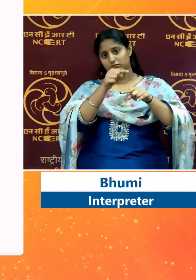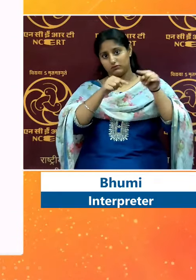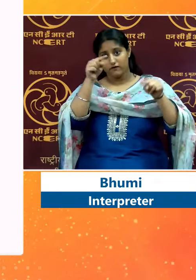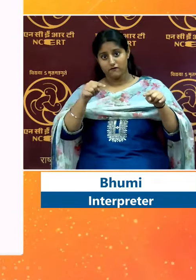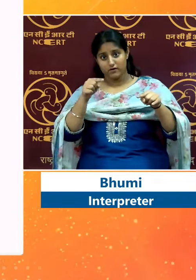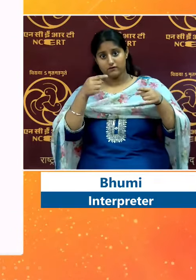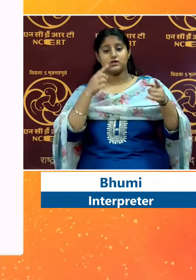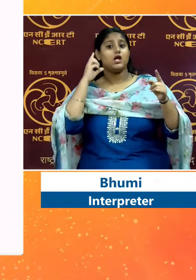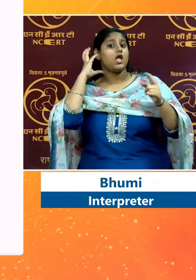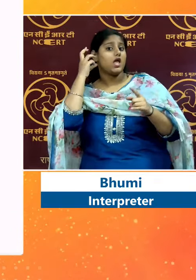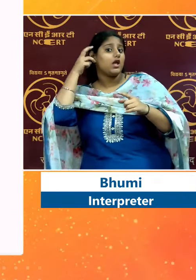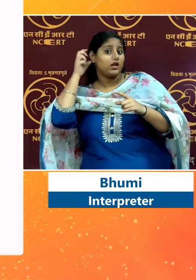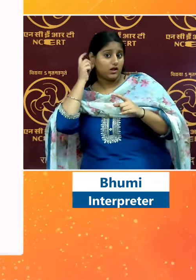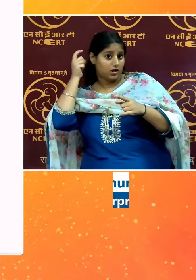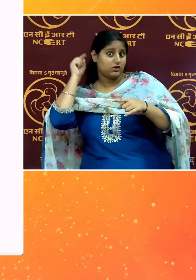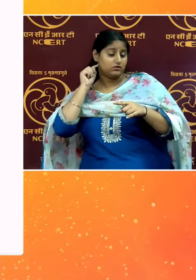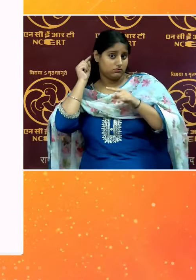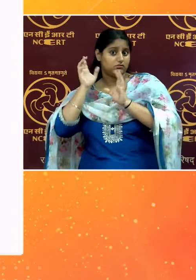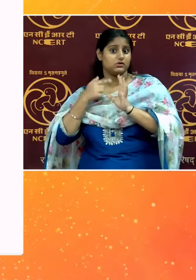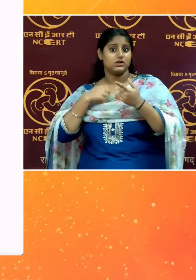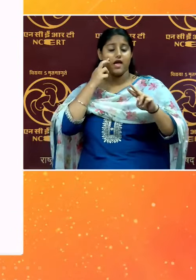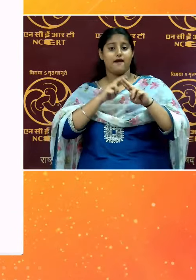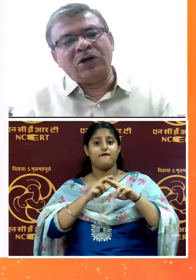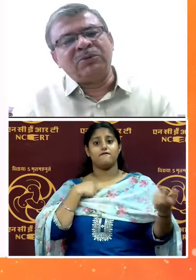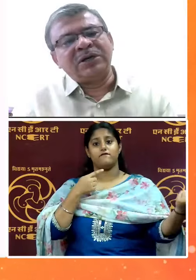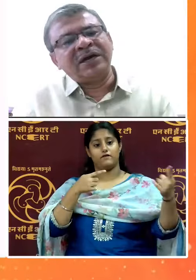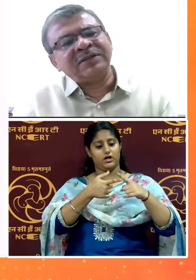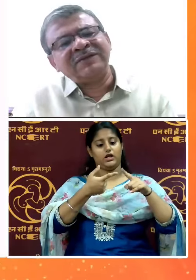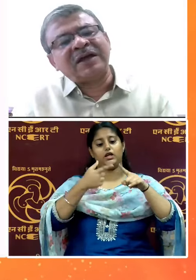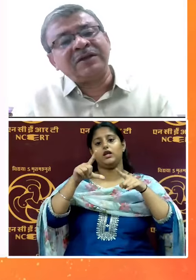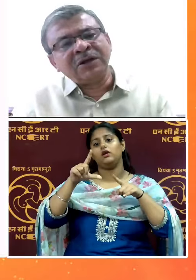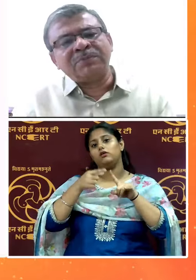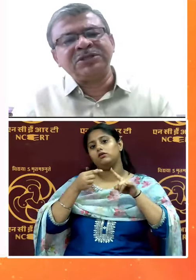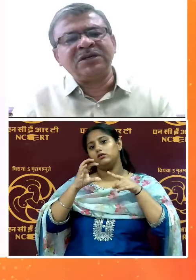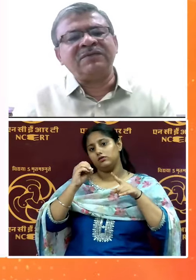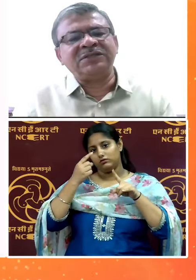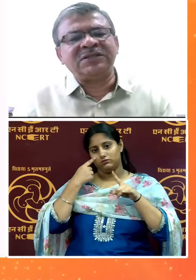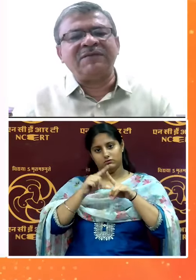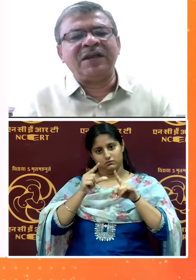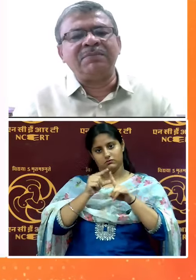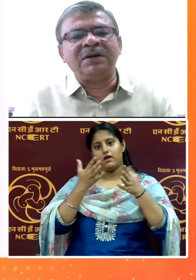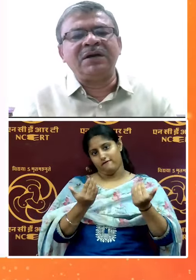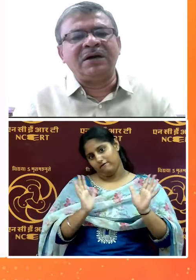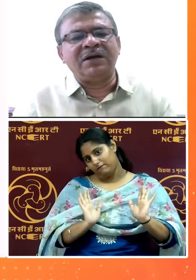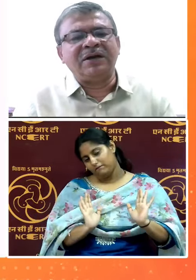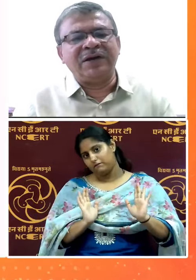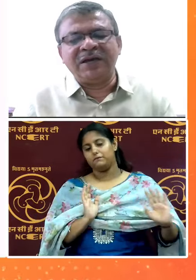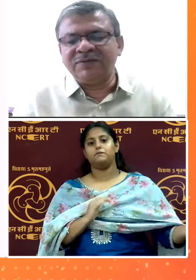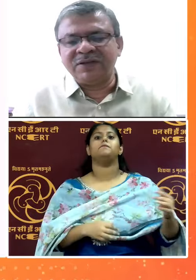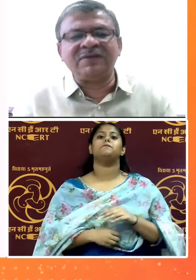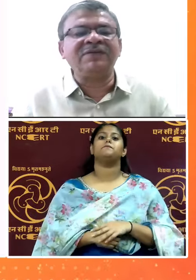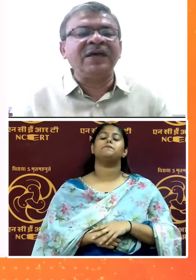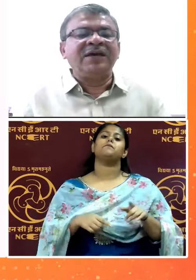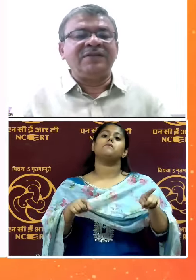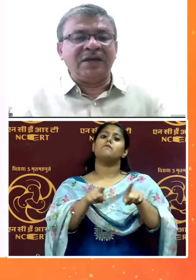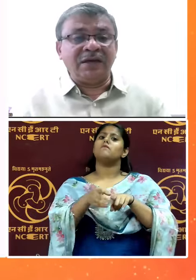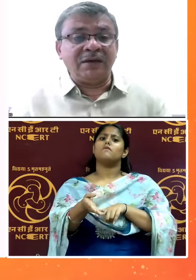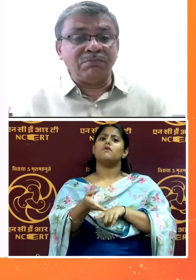the hearing aid when the hearing aid is in the telecoil mode. And there is another option which is available nowadays, which